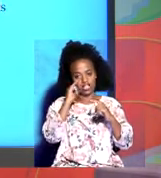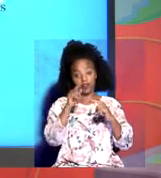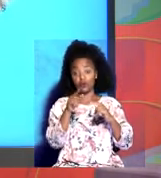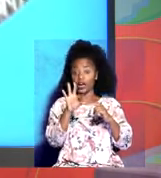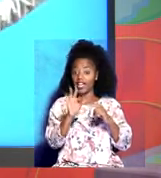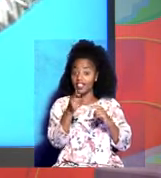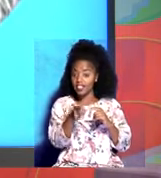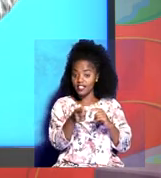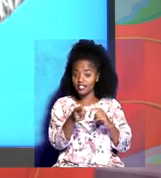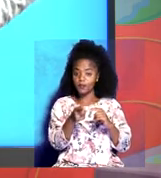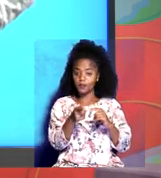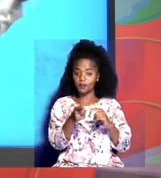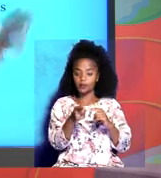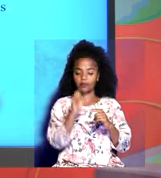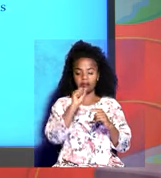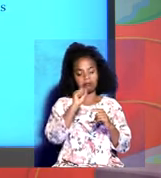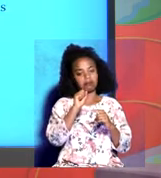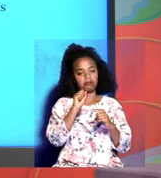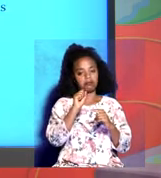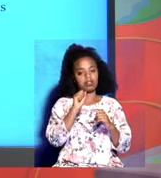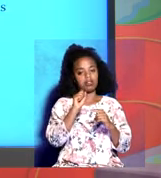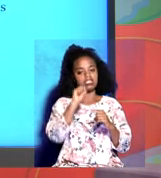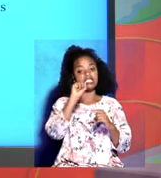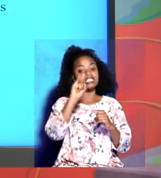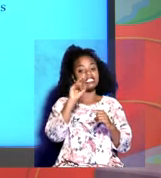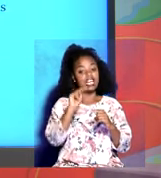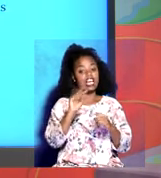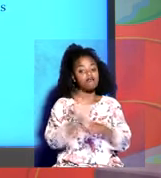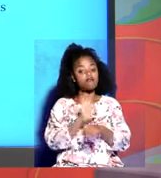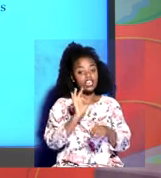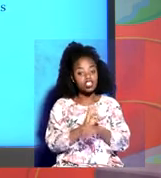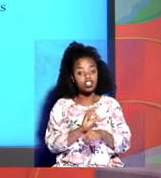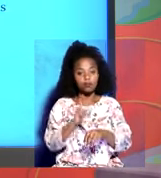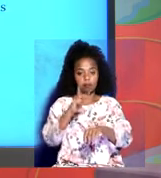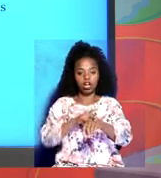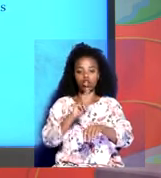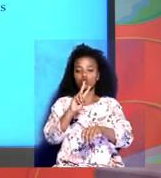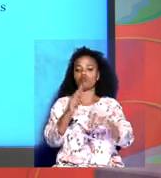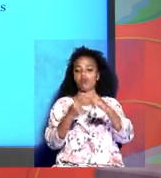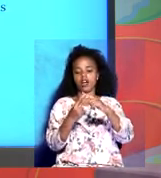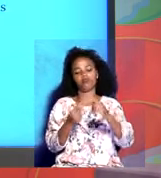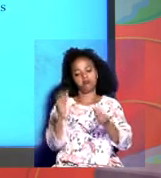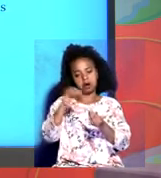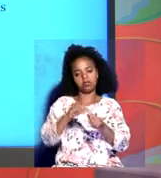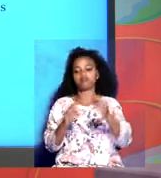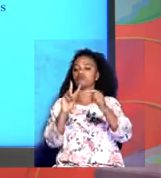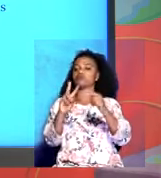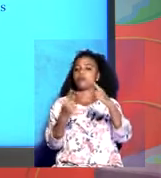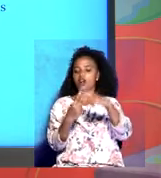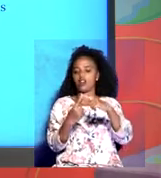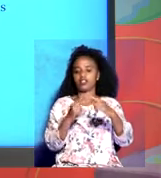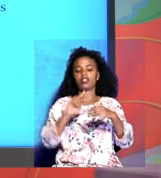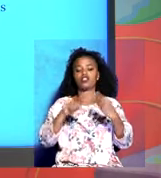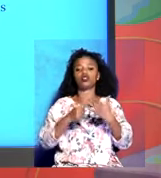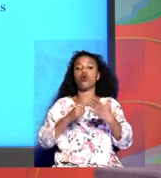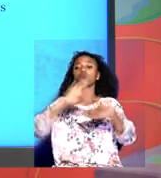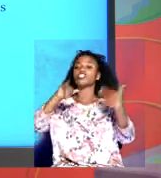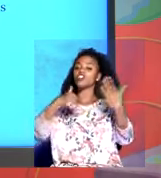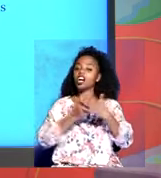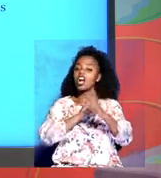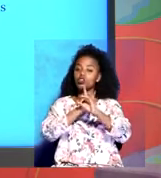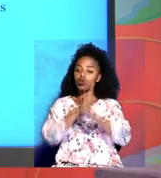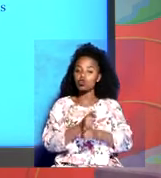one, since the sine function period is 2 pi, you can add 2 pi. So the general solution for this will be